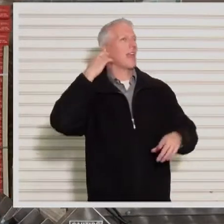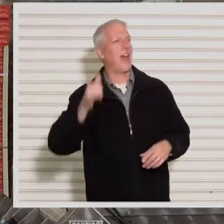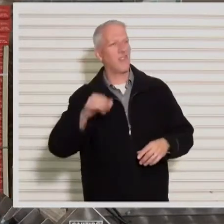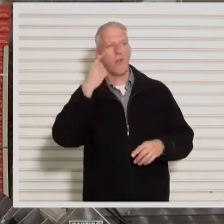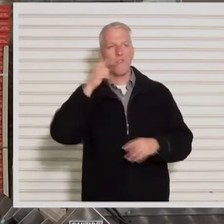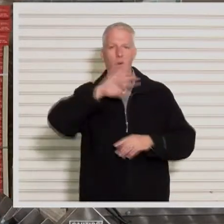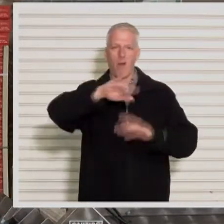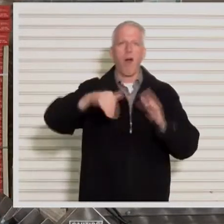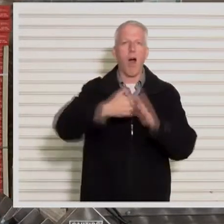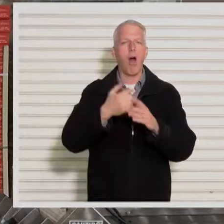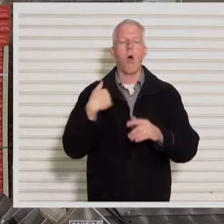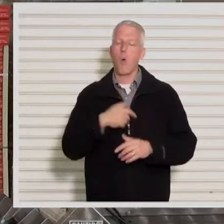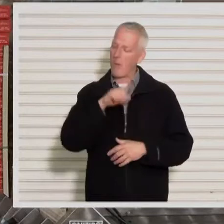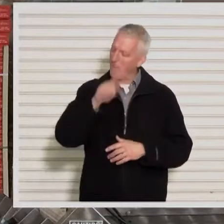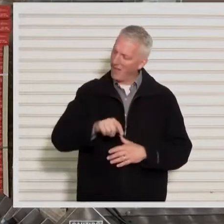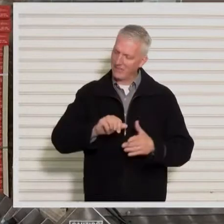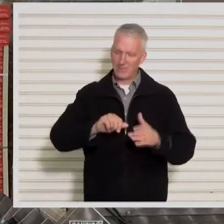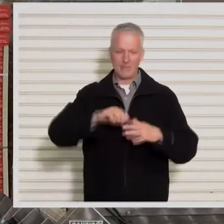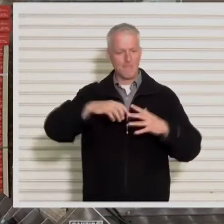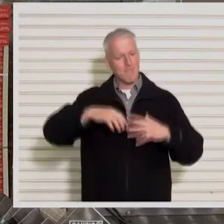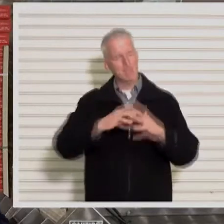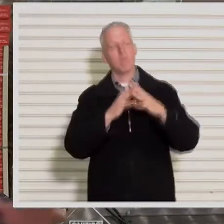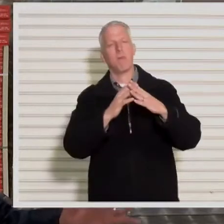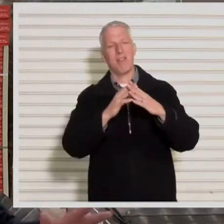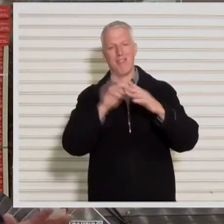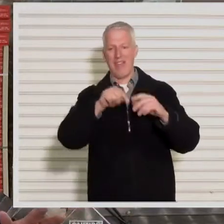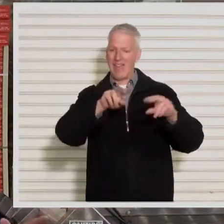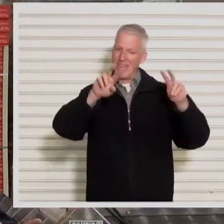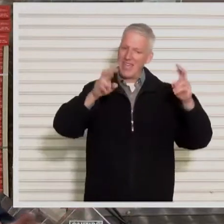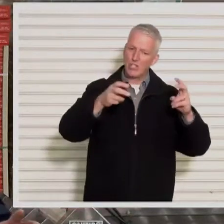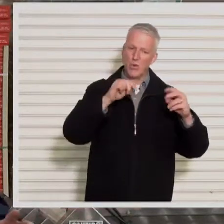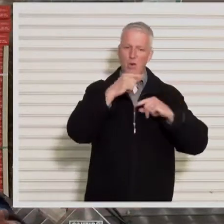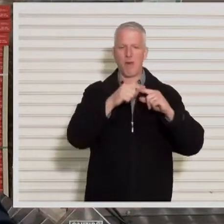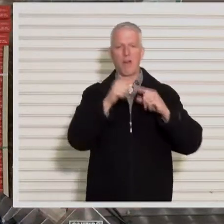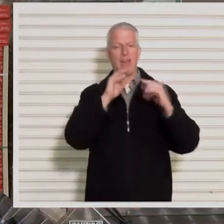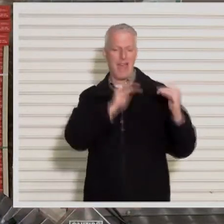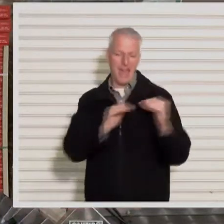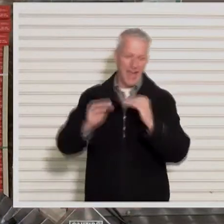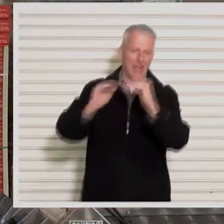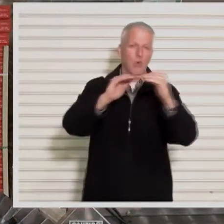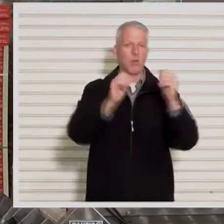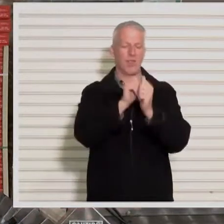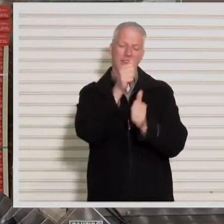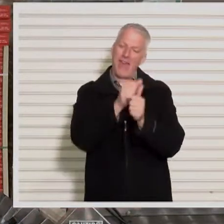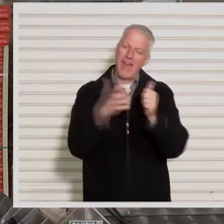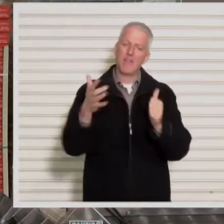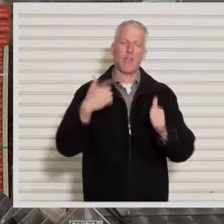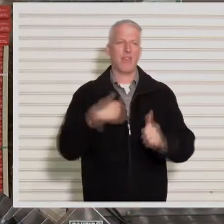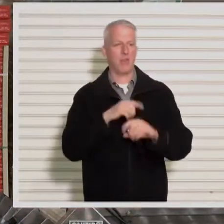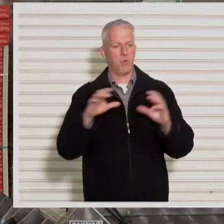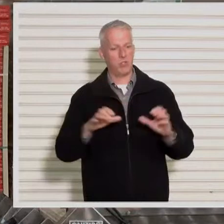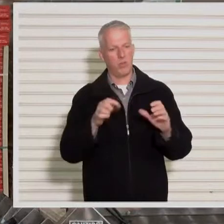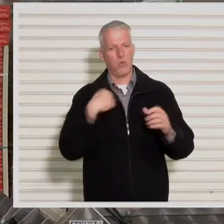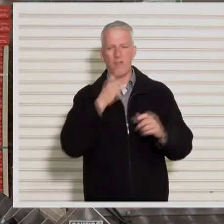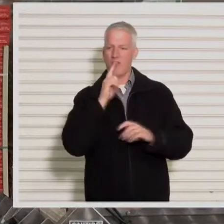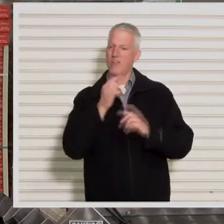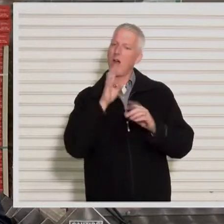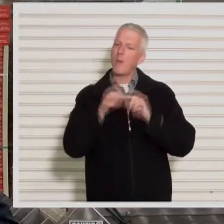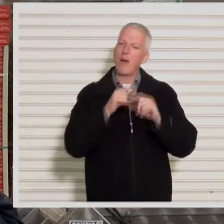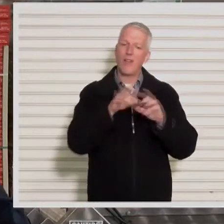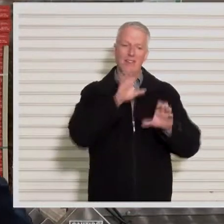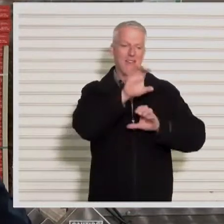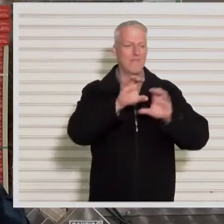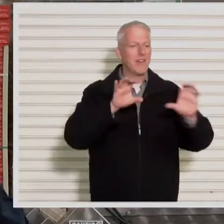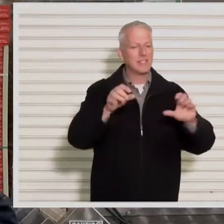must implement the issue of equity in everything that we do when we're talking about investing in clean water for